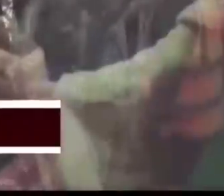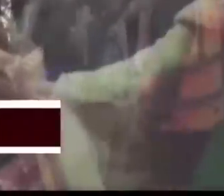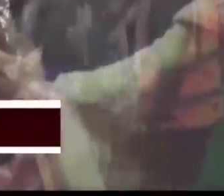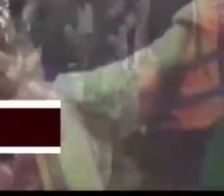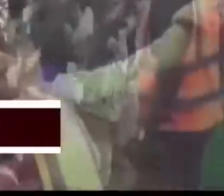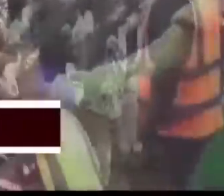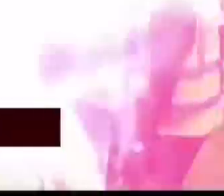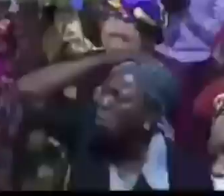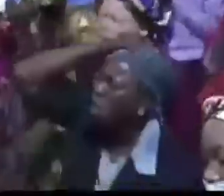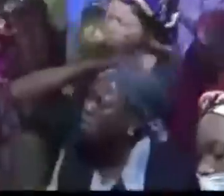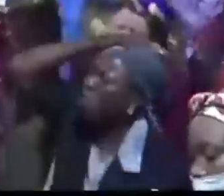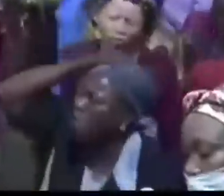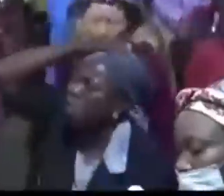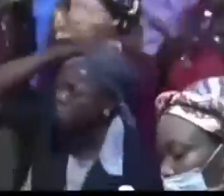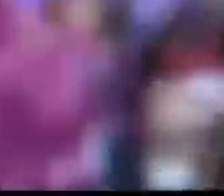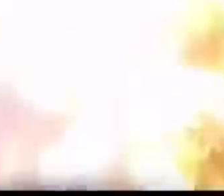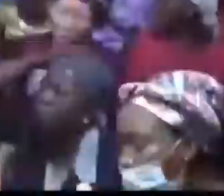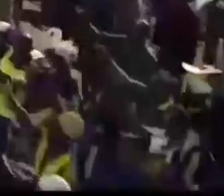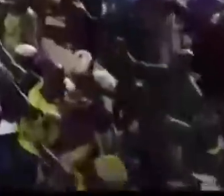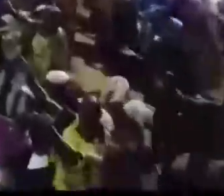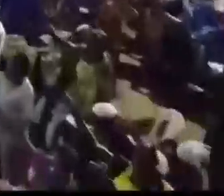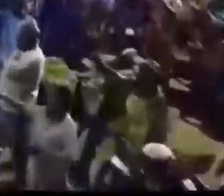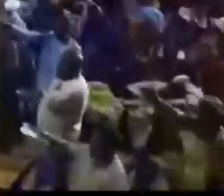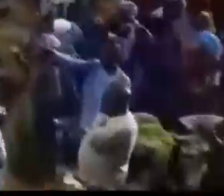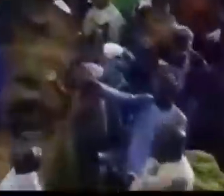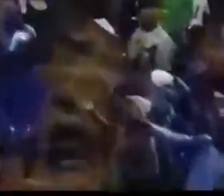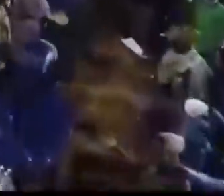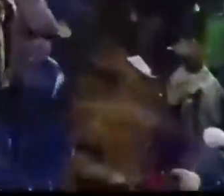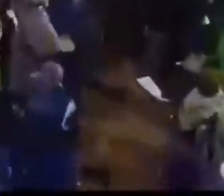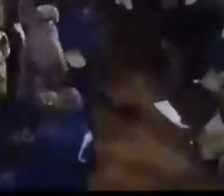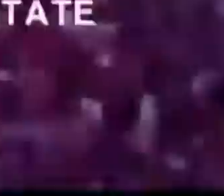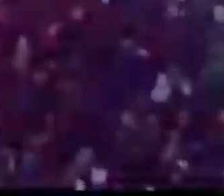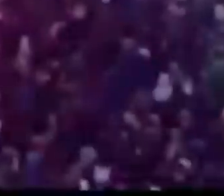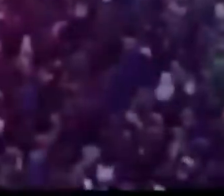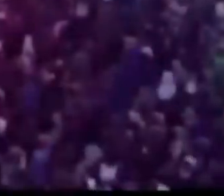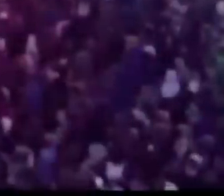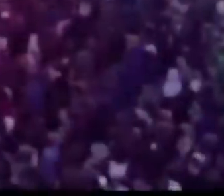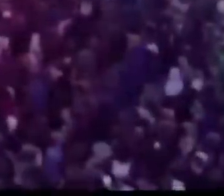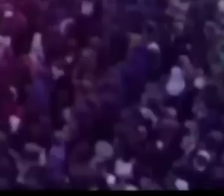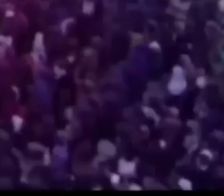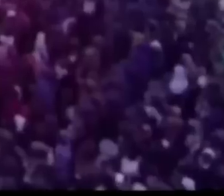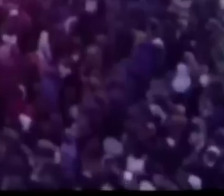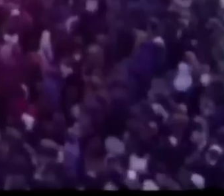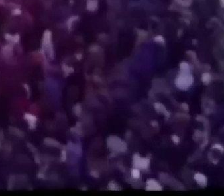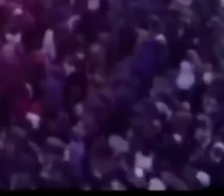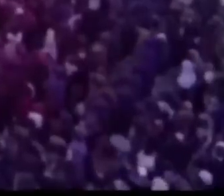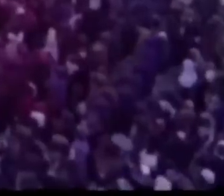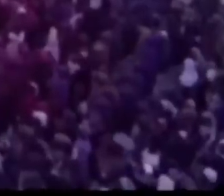Babasebioba, Babasebioba,